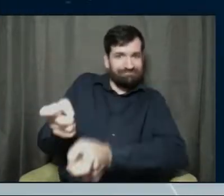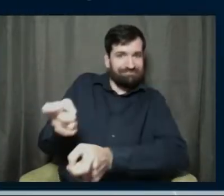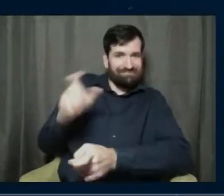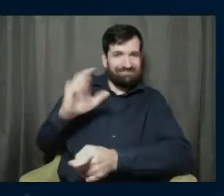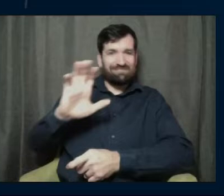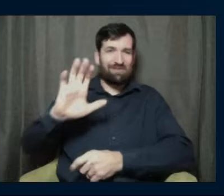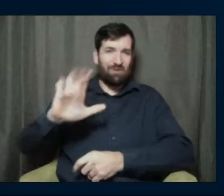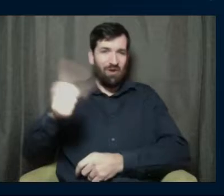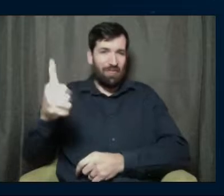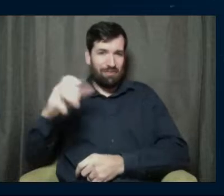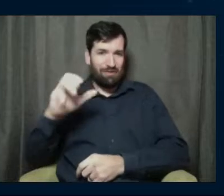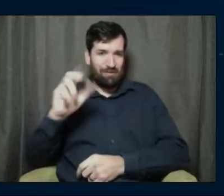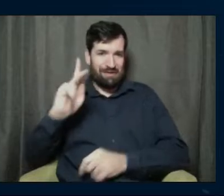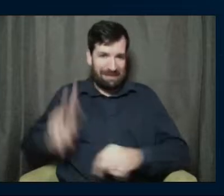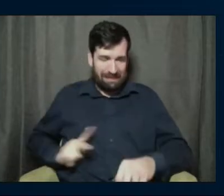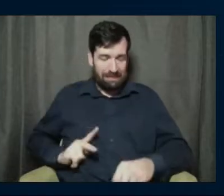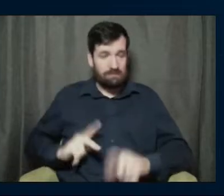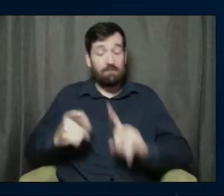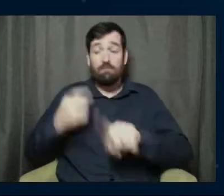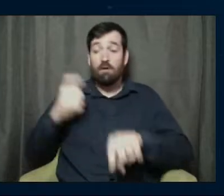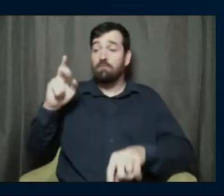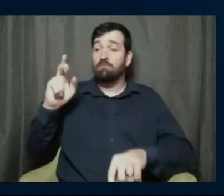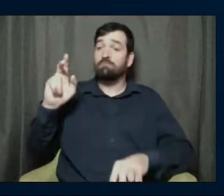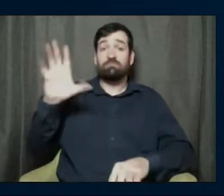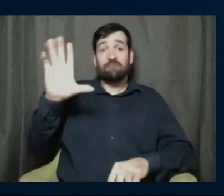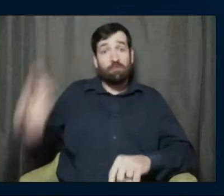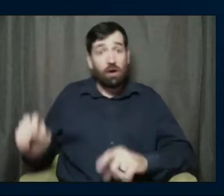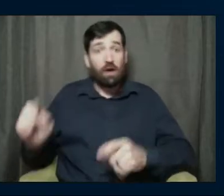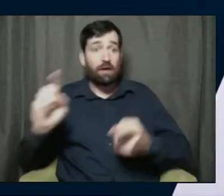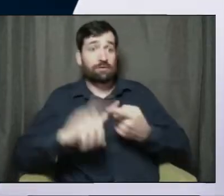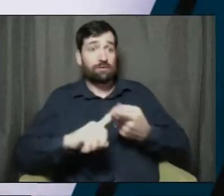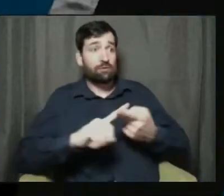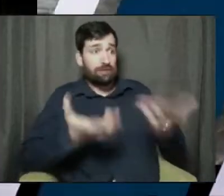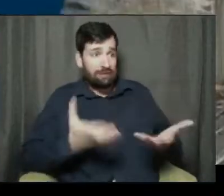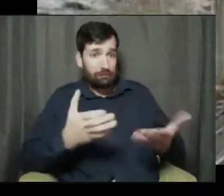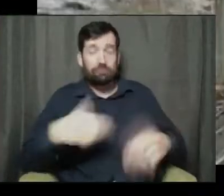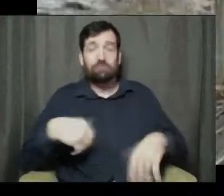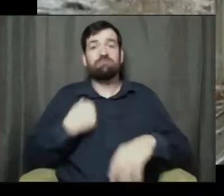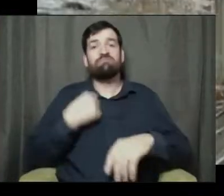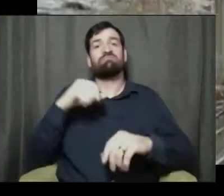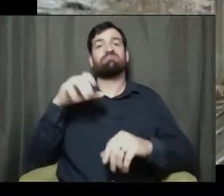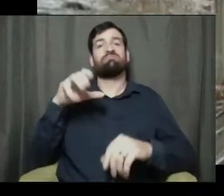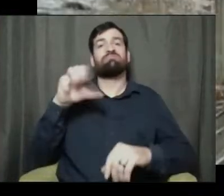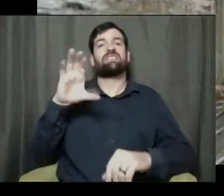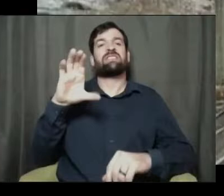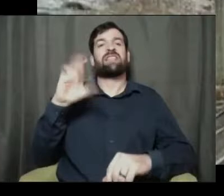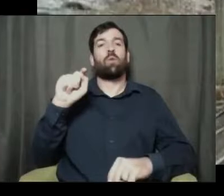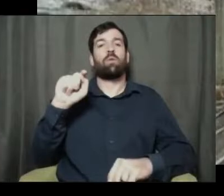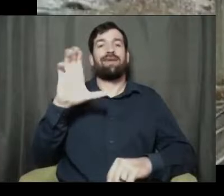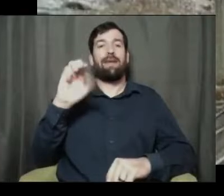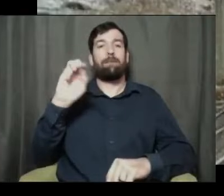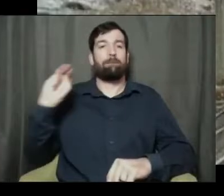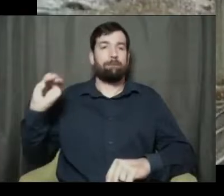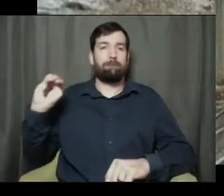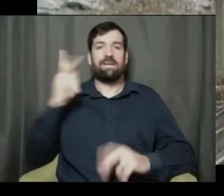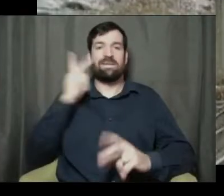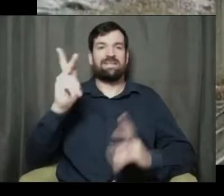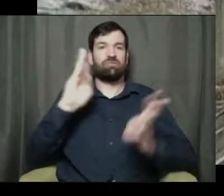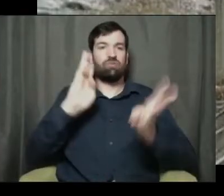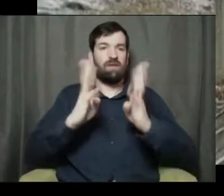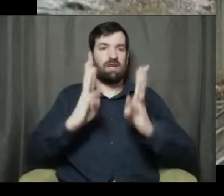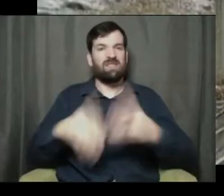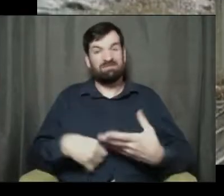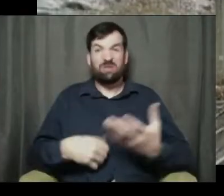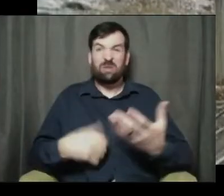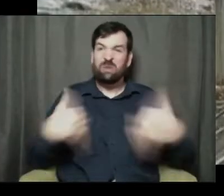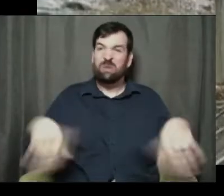right, from Tanzania, Africa to the metro here this morning, a live look out at our KC Scout Cam. You can see traffic. Everyone's kind of staying home today, it